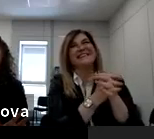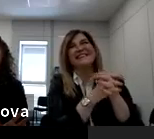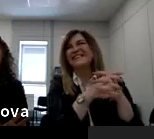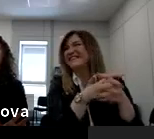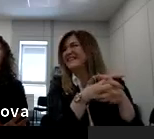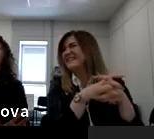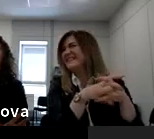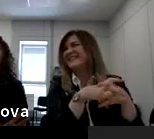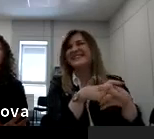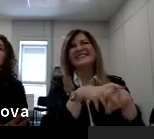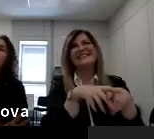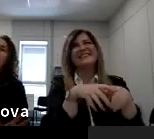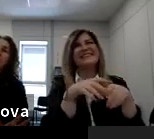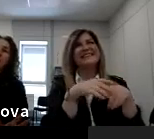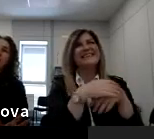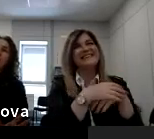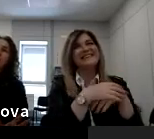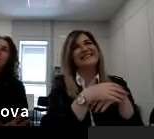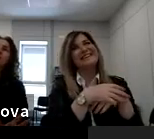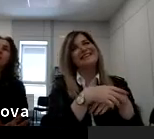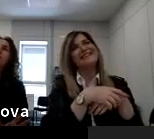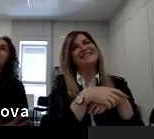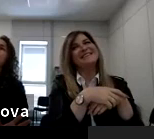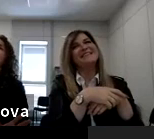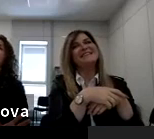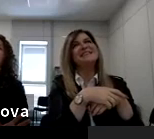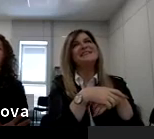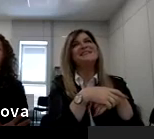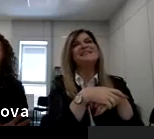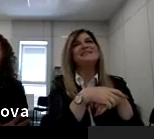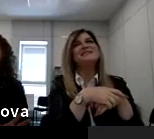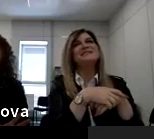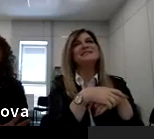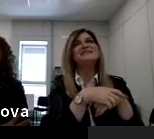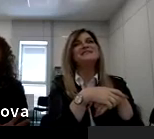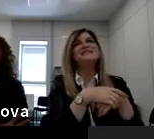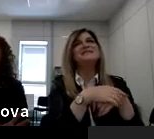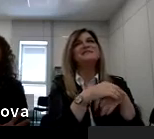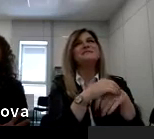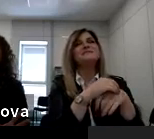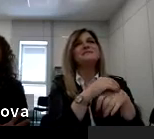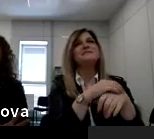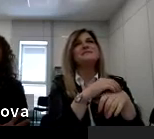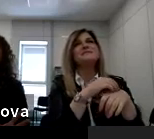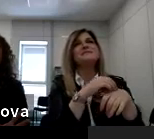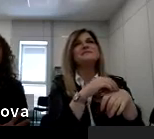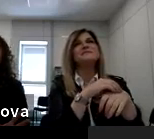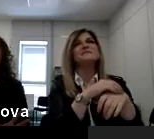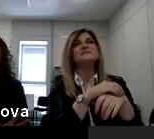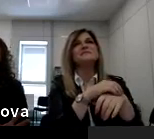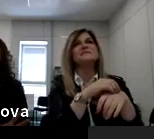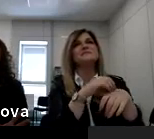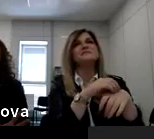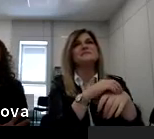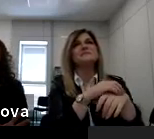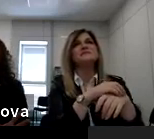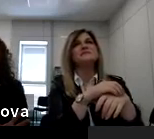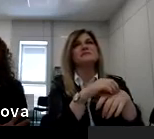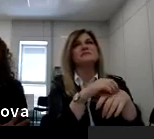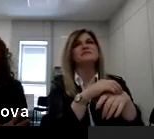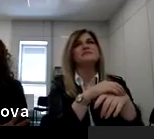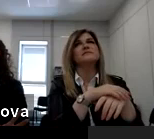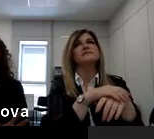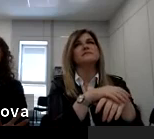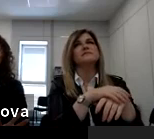light. Yes. When 85, when you look at the picture with the 85 optics, you can see that there is